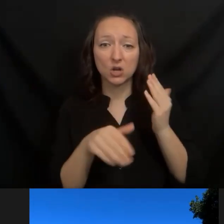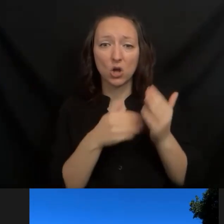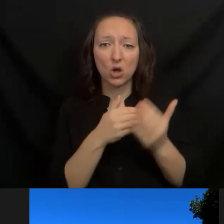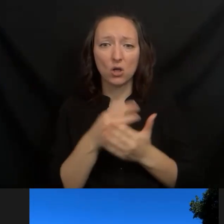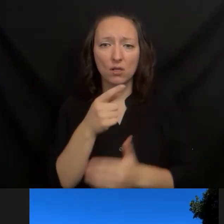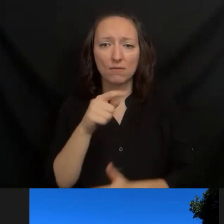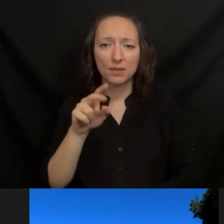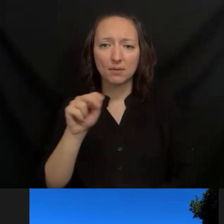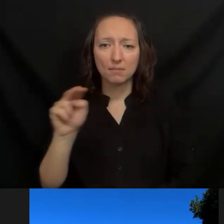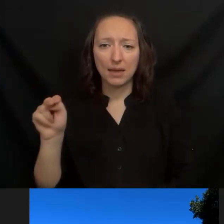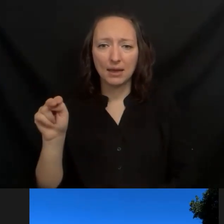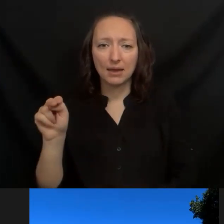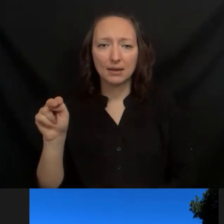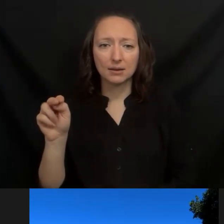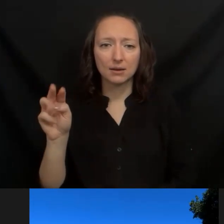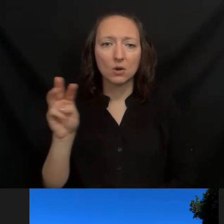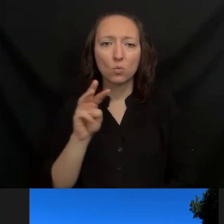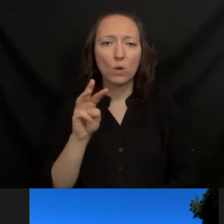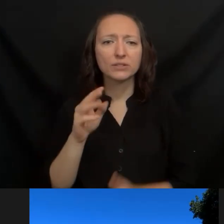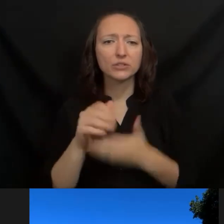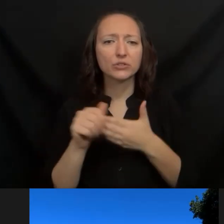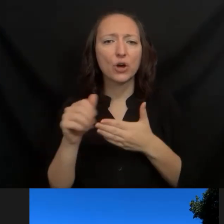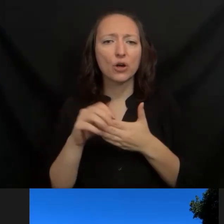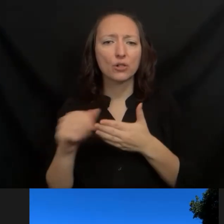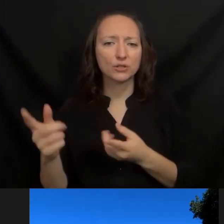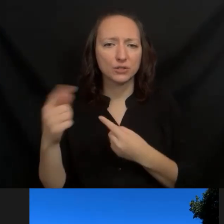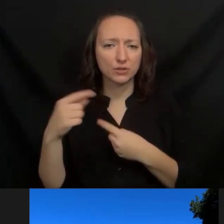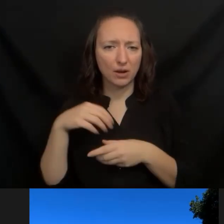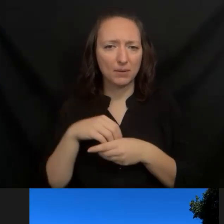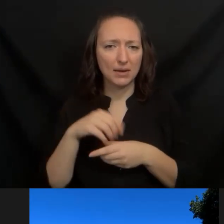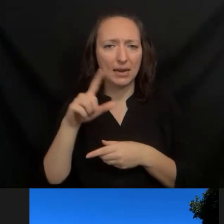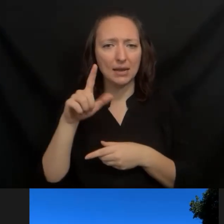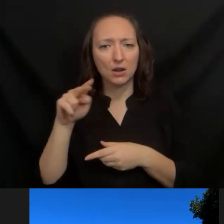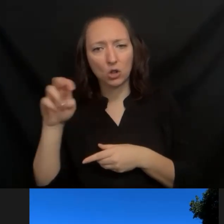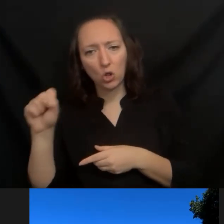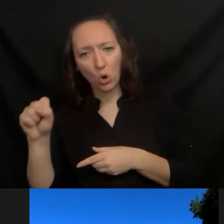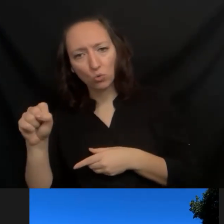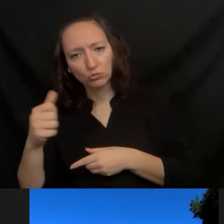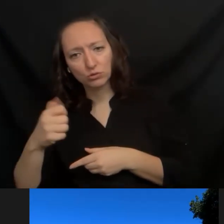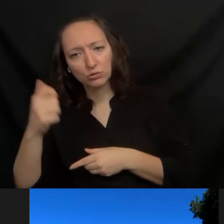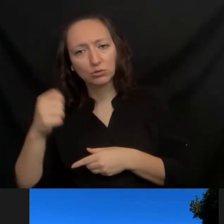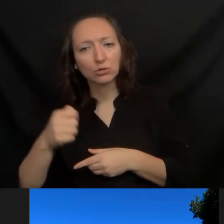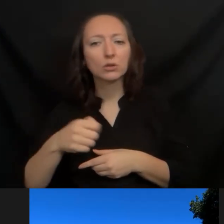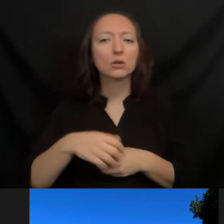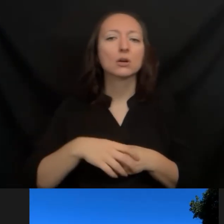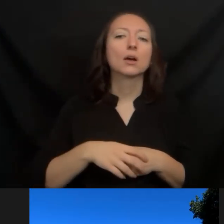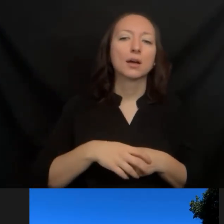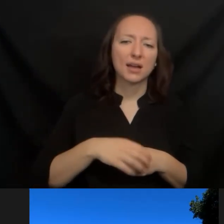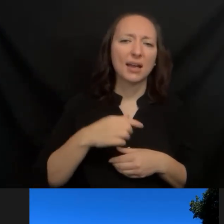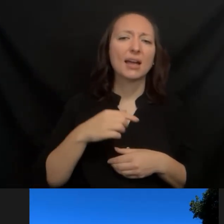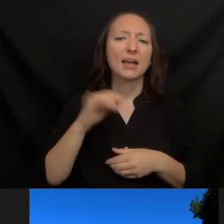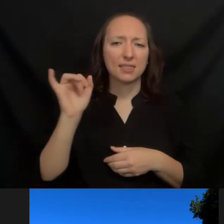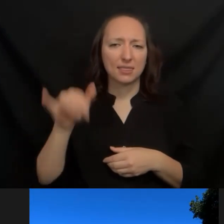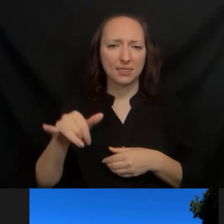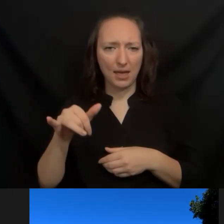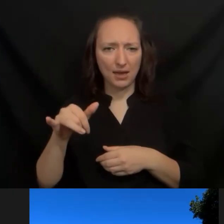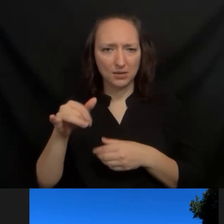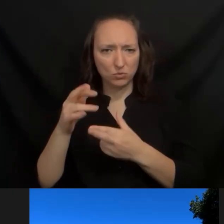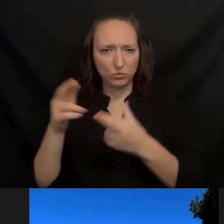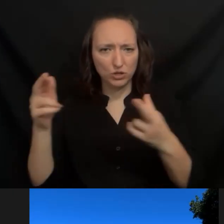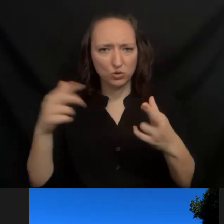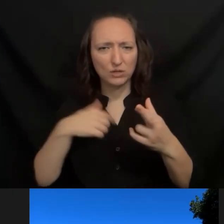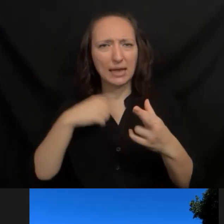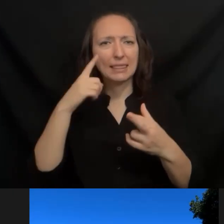come in, loans and grants, but all kinds of sources. And that's what I think we should expect to